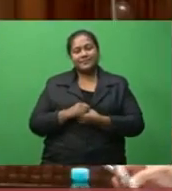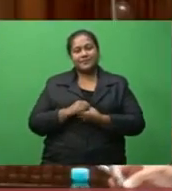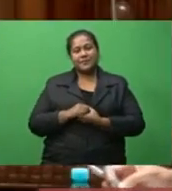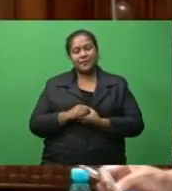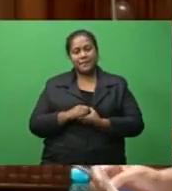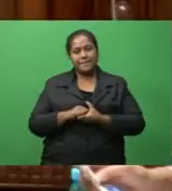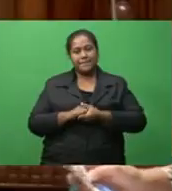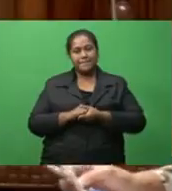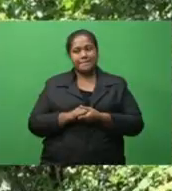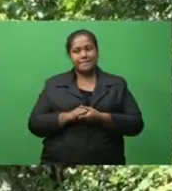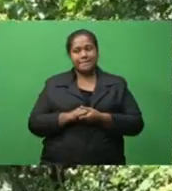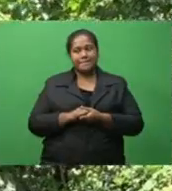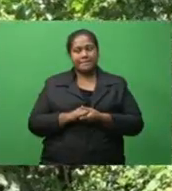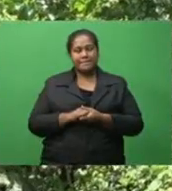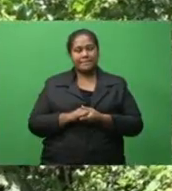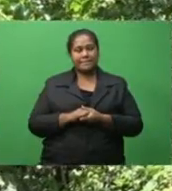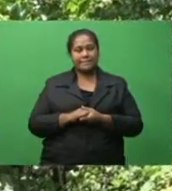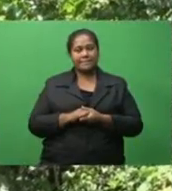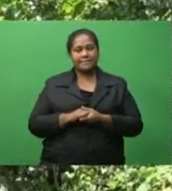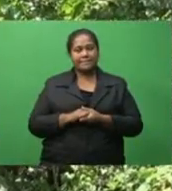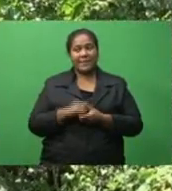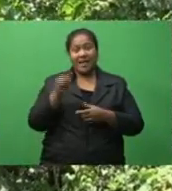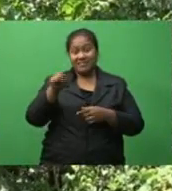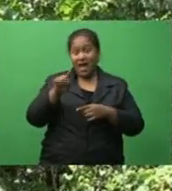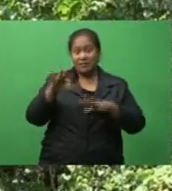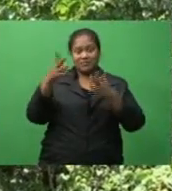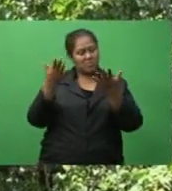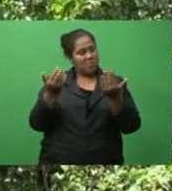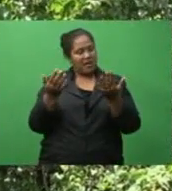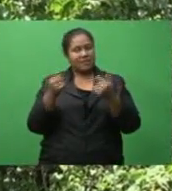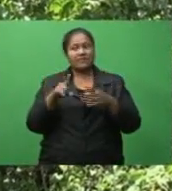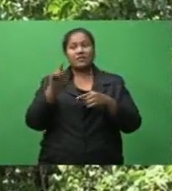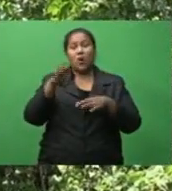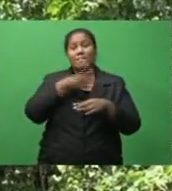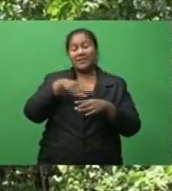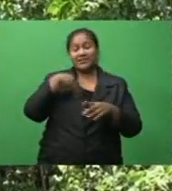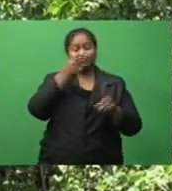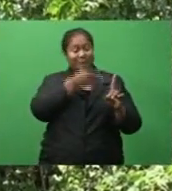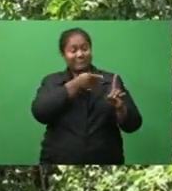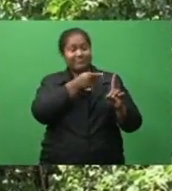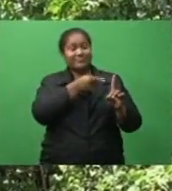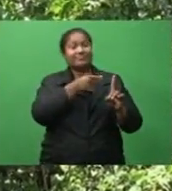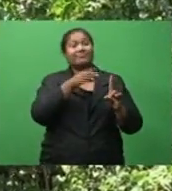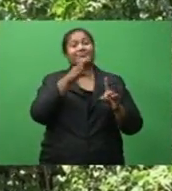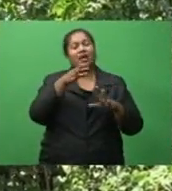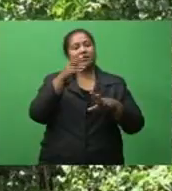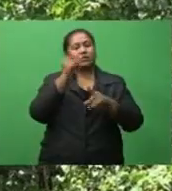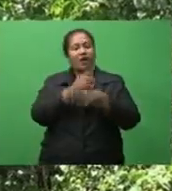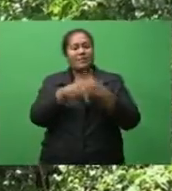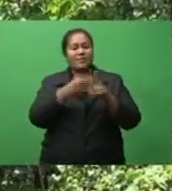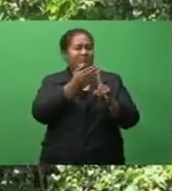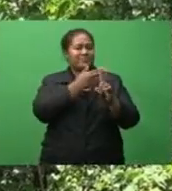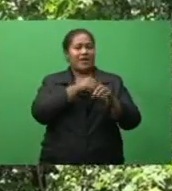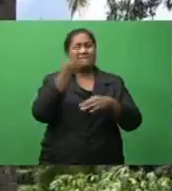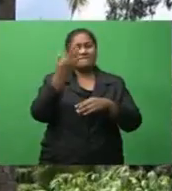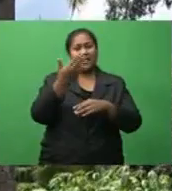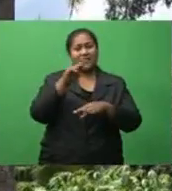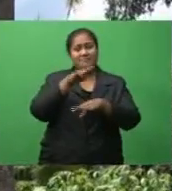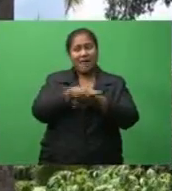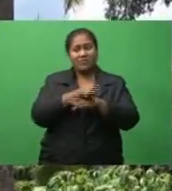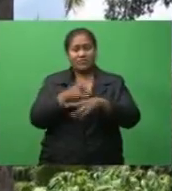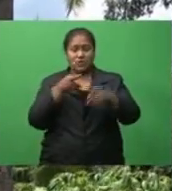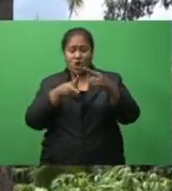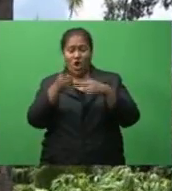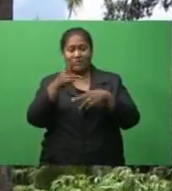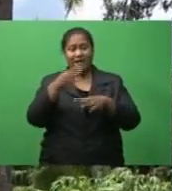desire to plant 15 million trees, and that is welcome. The Minister for Forestry highlighted that in the past 15 months since the launch of